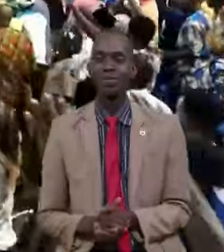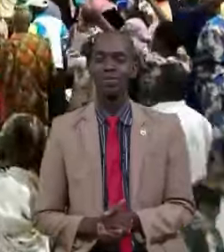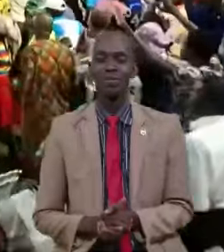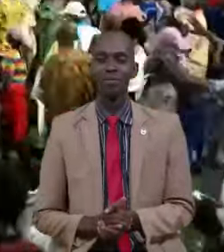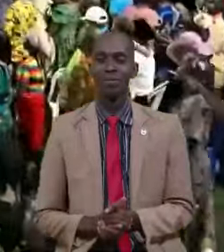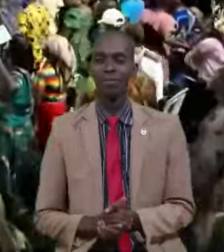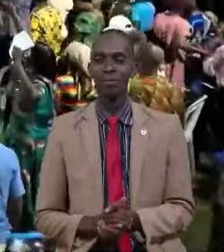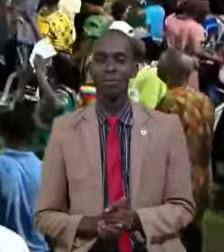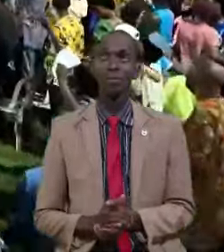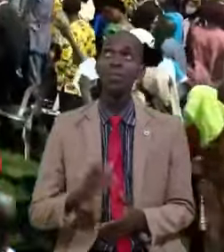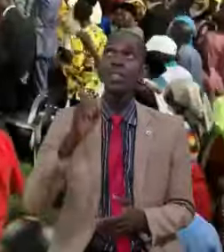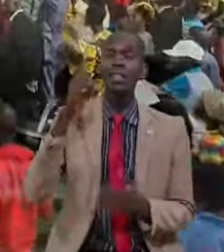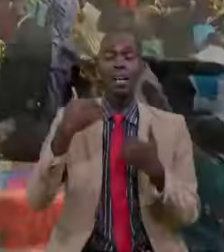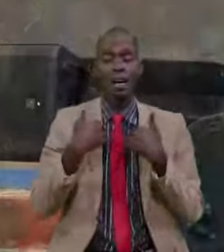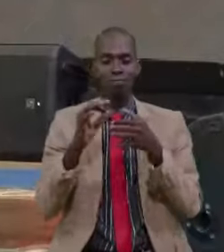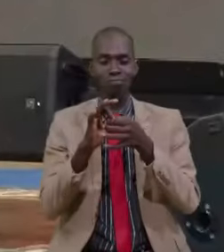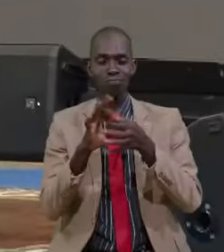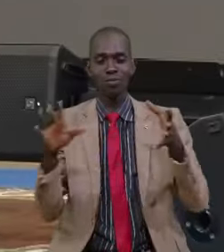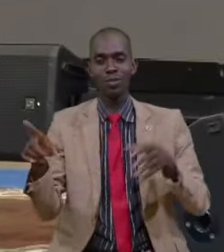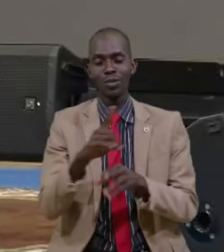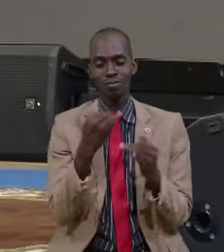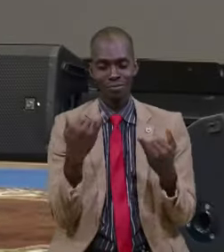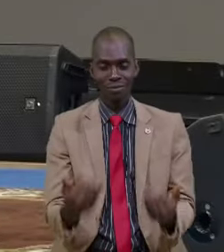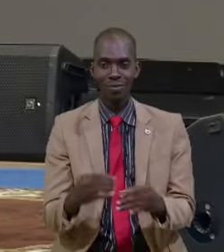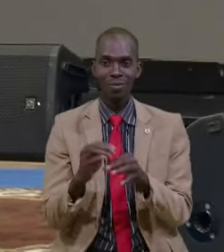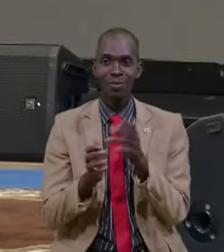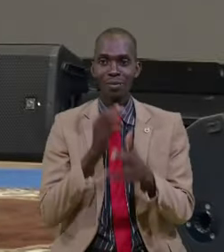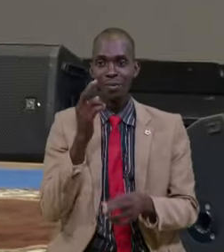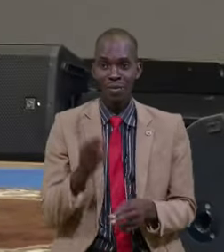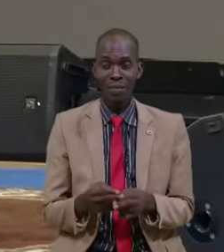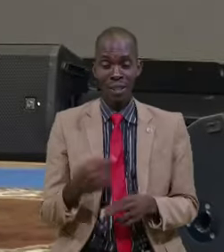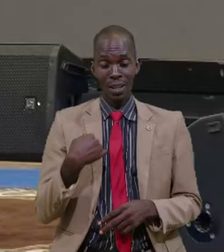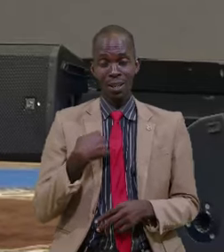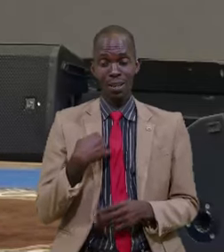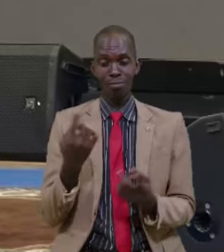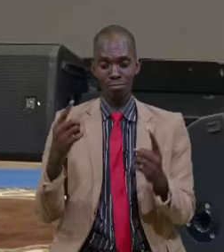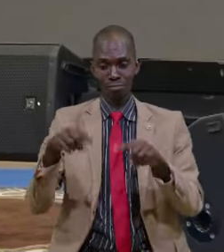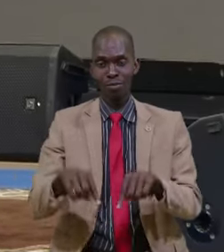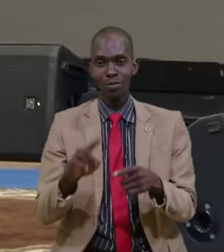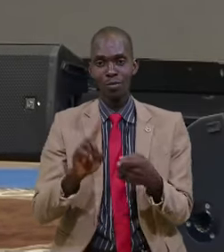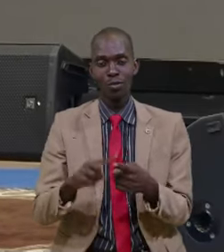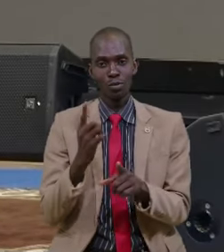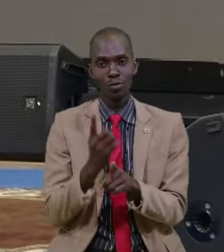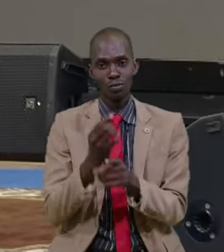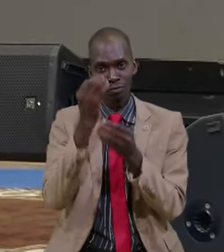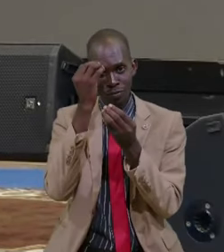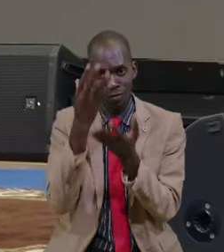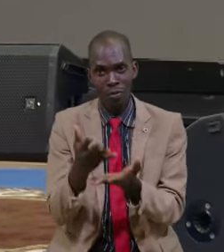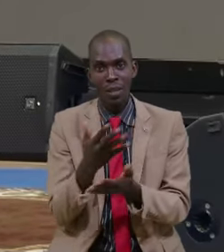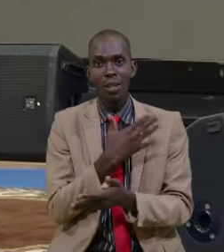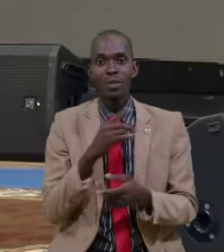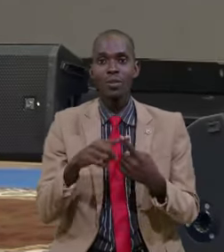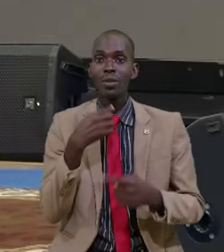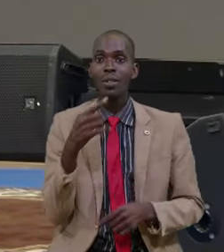He has loosed you already. I just came to inform you and to tell you that